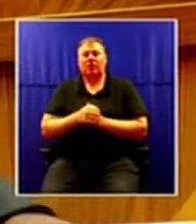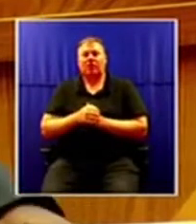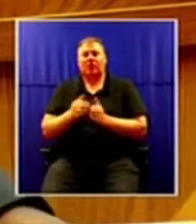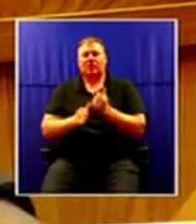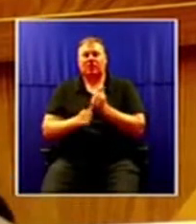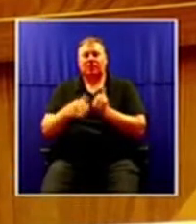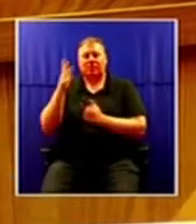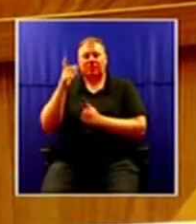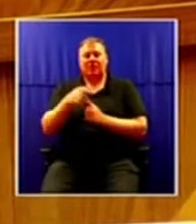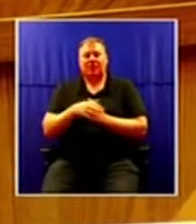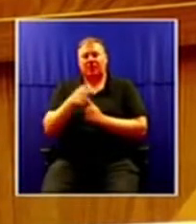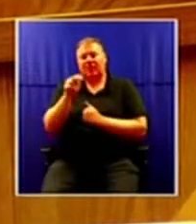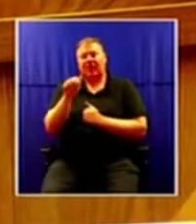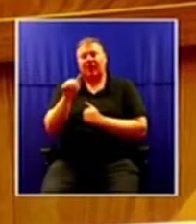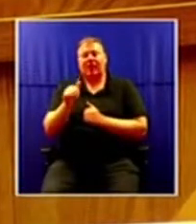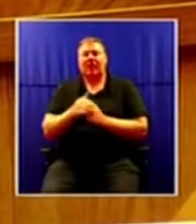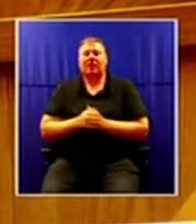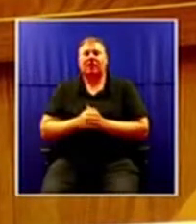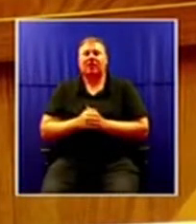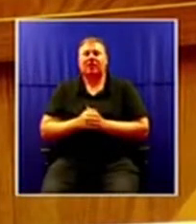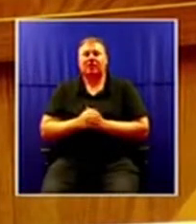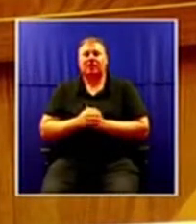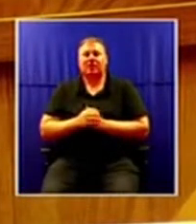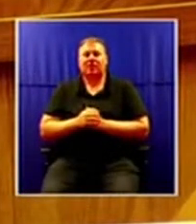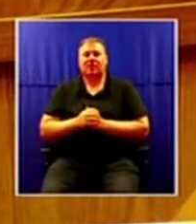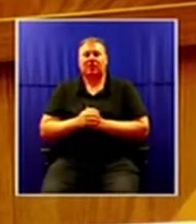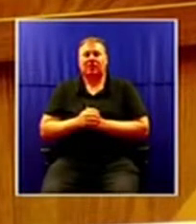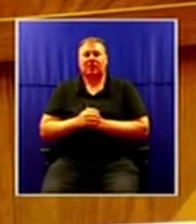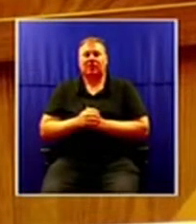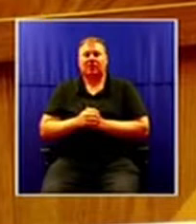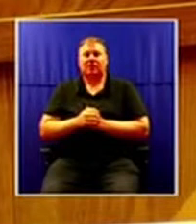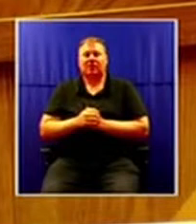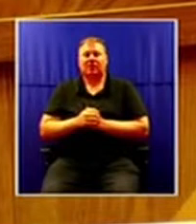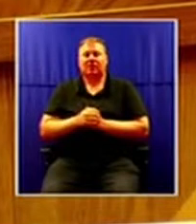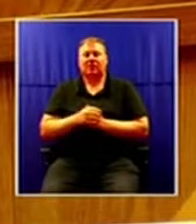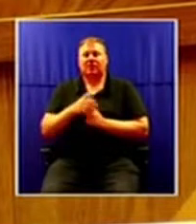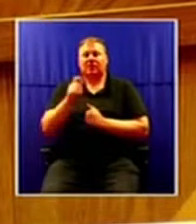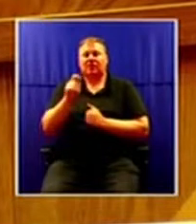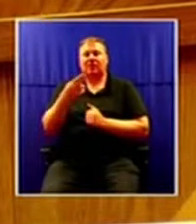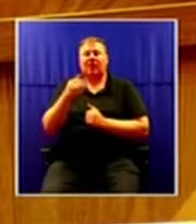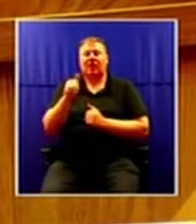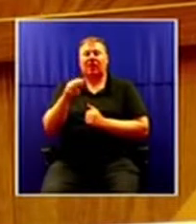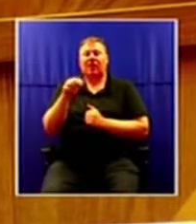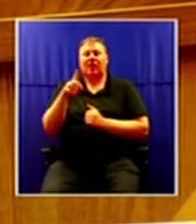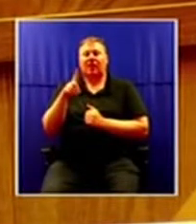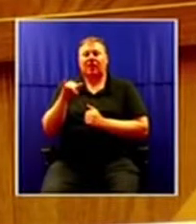the National Assembly, Ms. Thandi Modise,